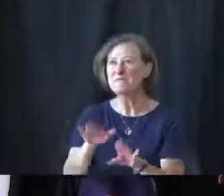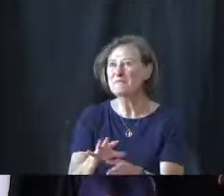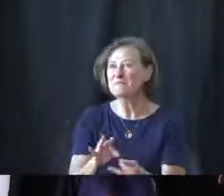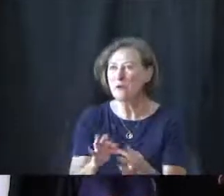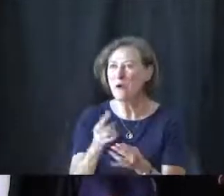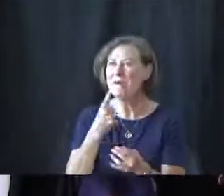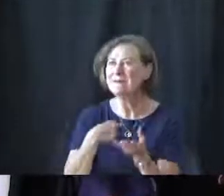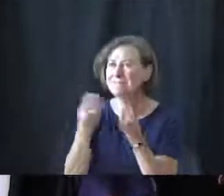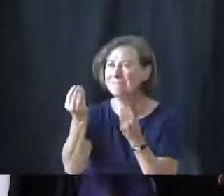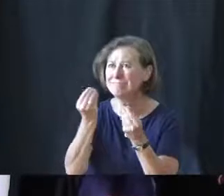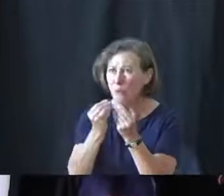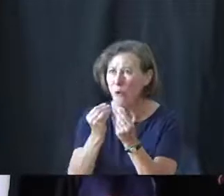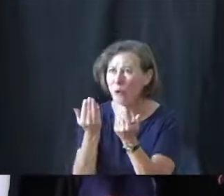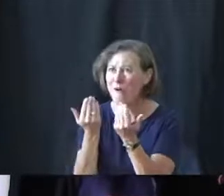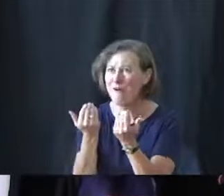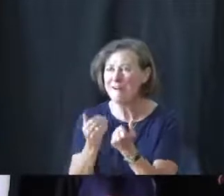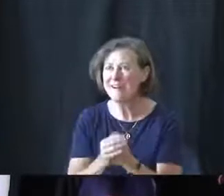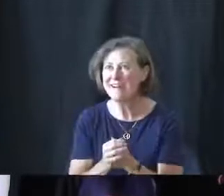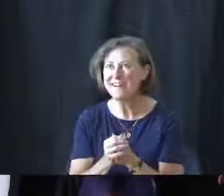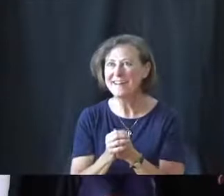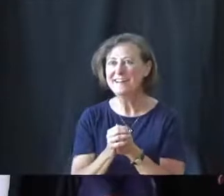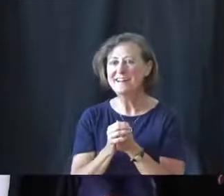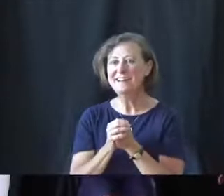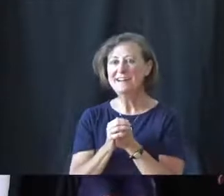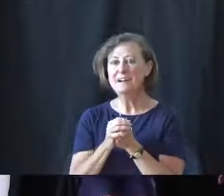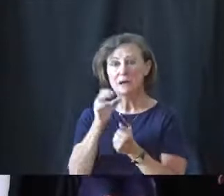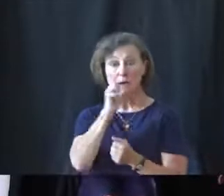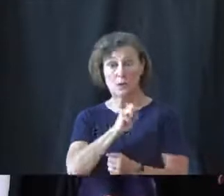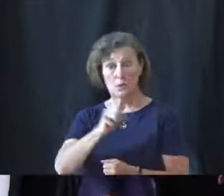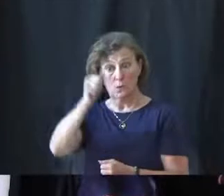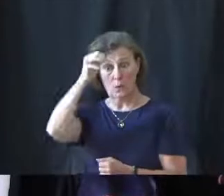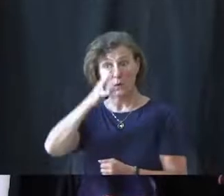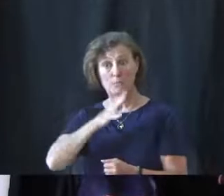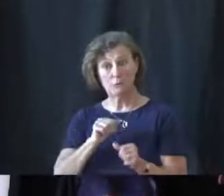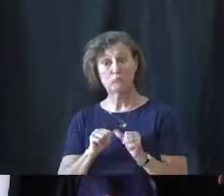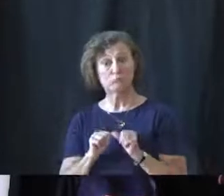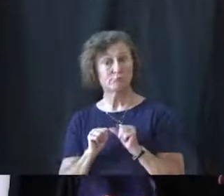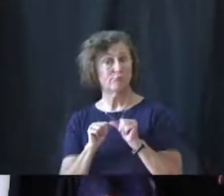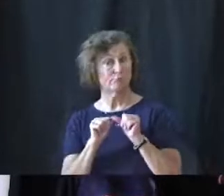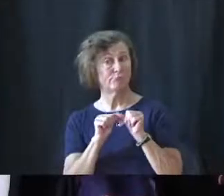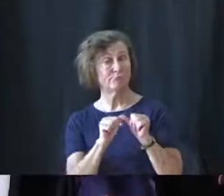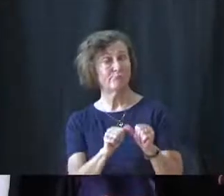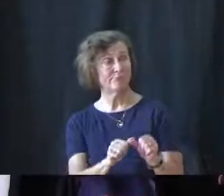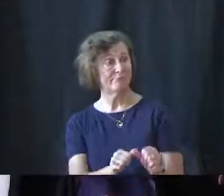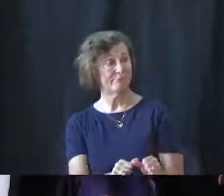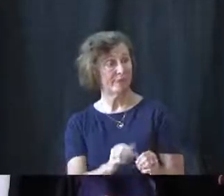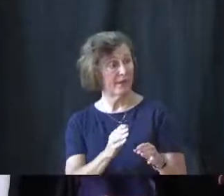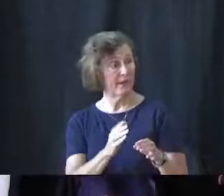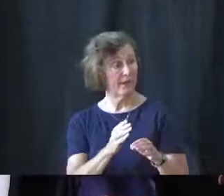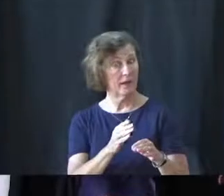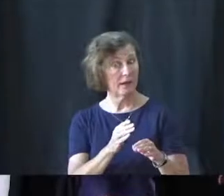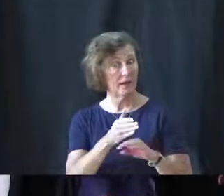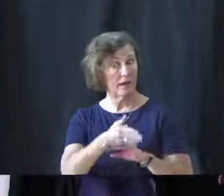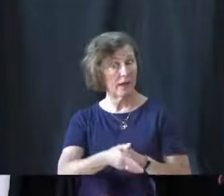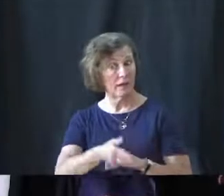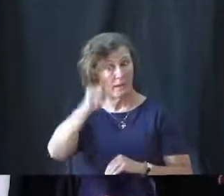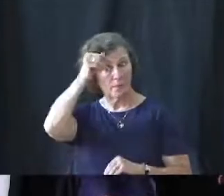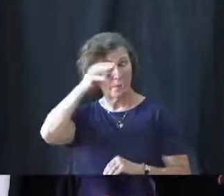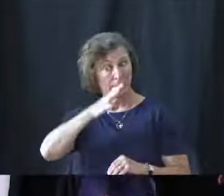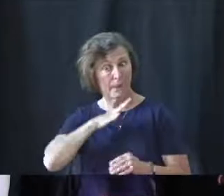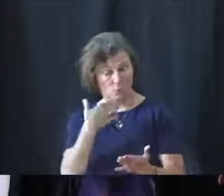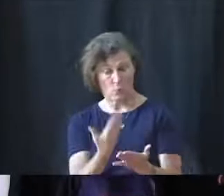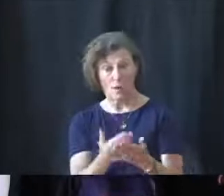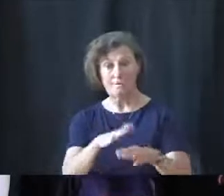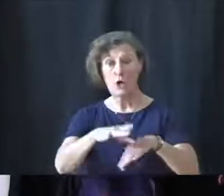Tell us more. Tell us more." And the old man continued, "After man came on the earth,